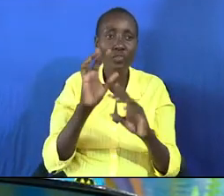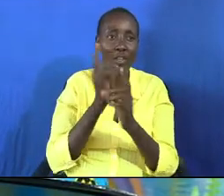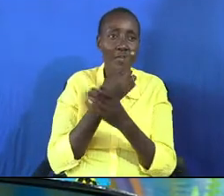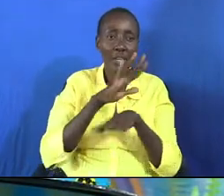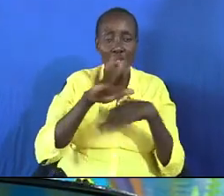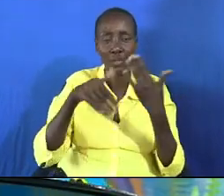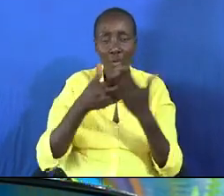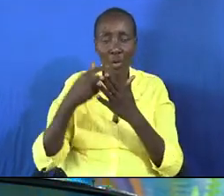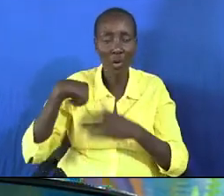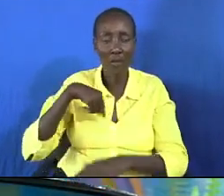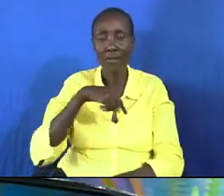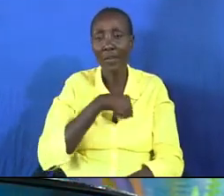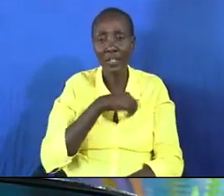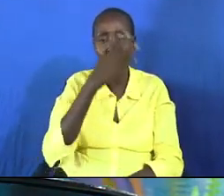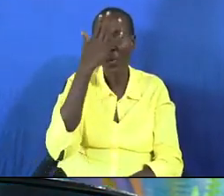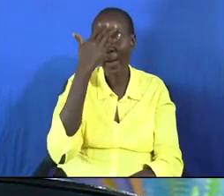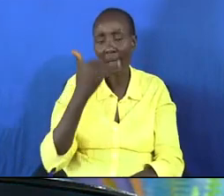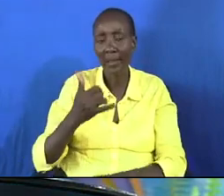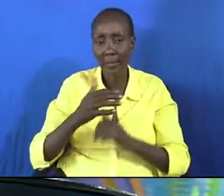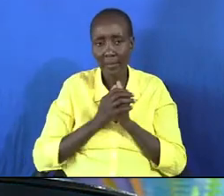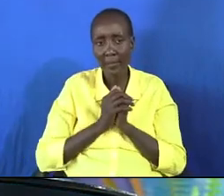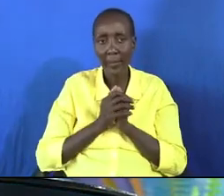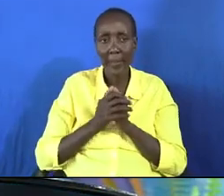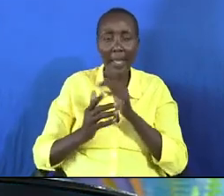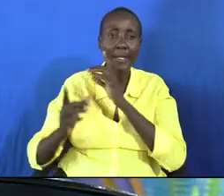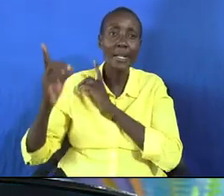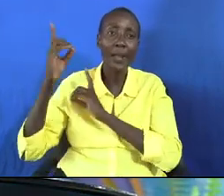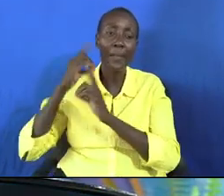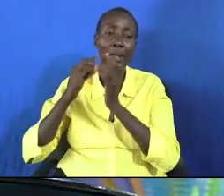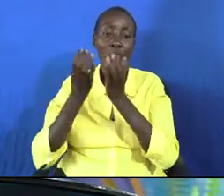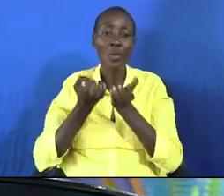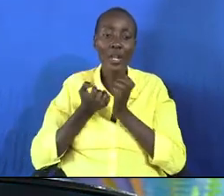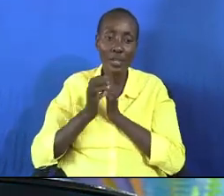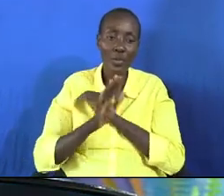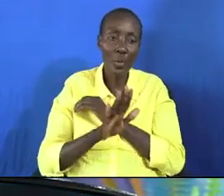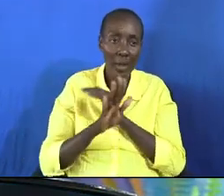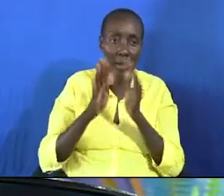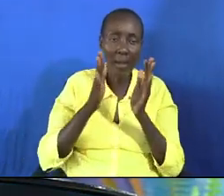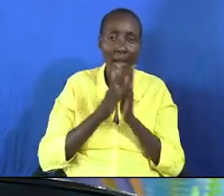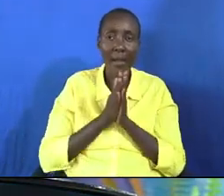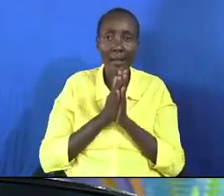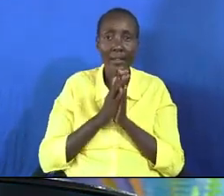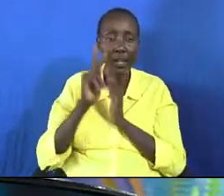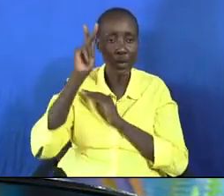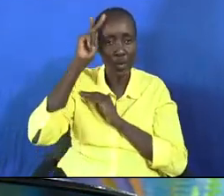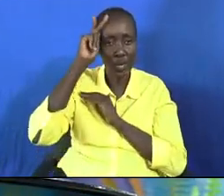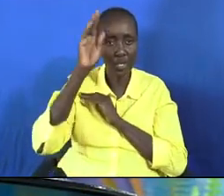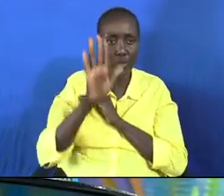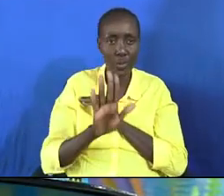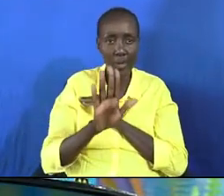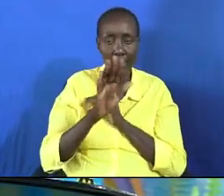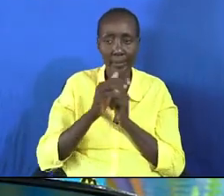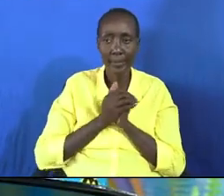to all of us. Why? It depends on your need and it depends on your